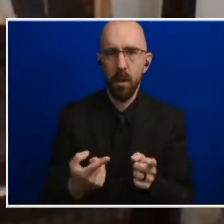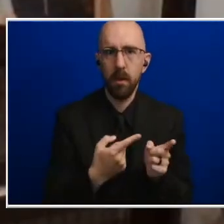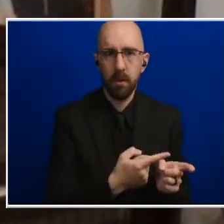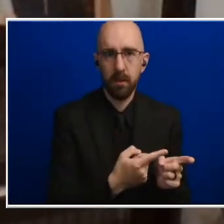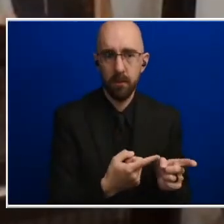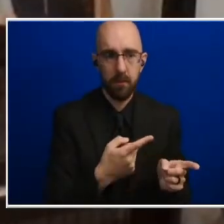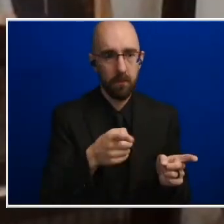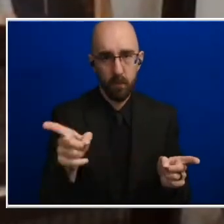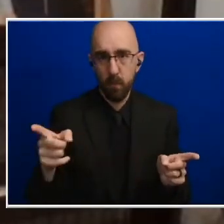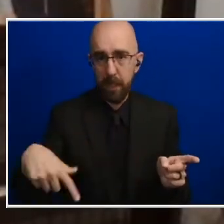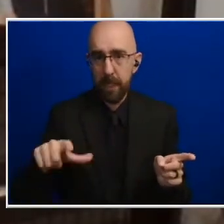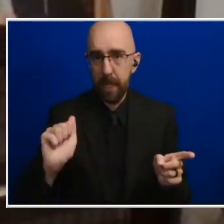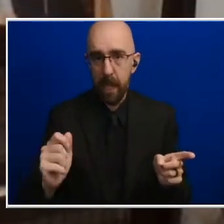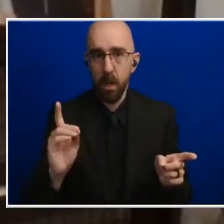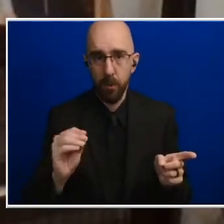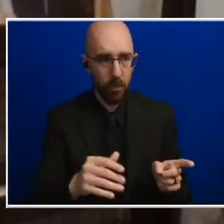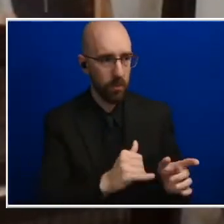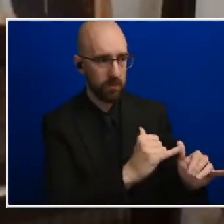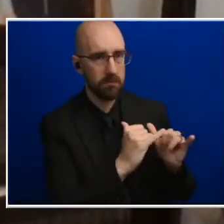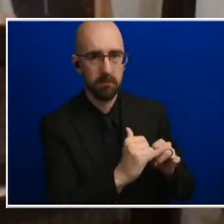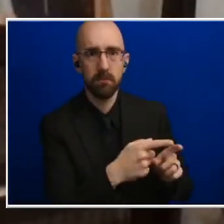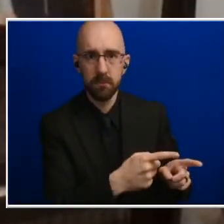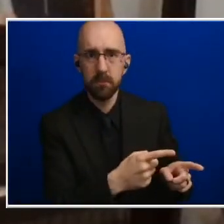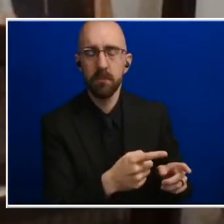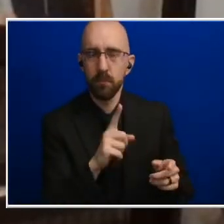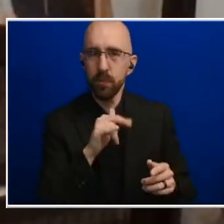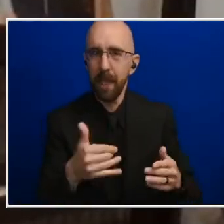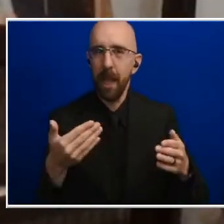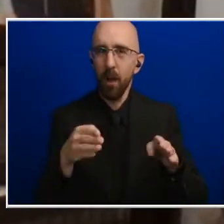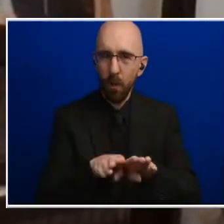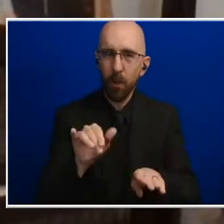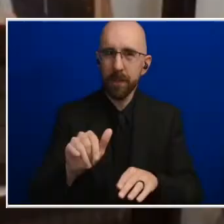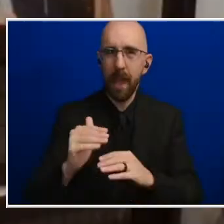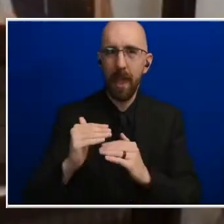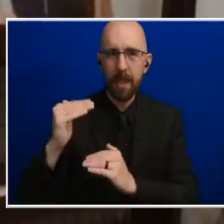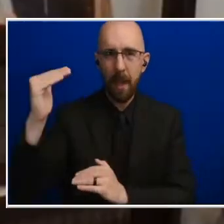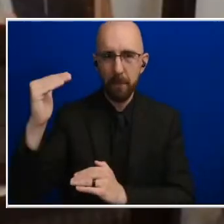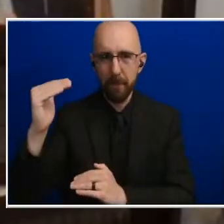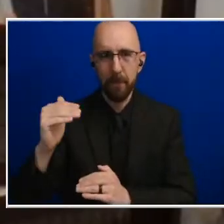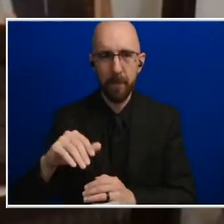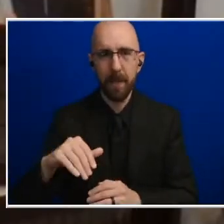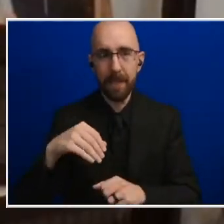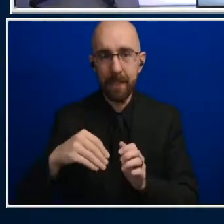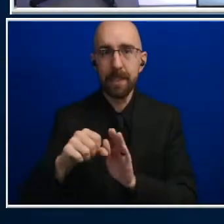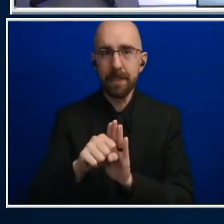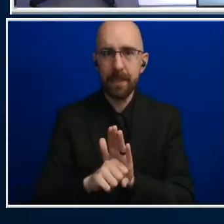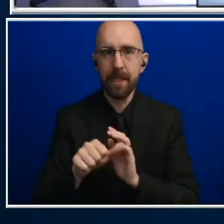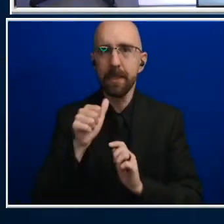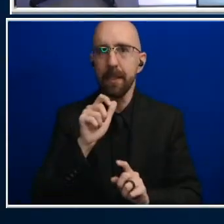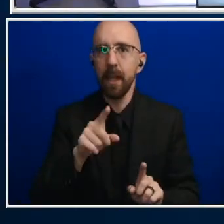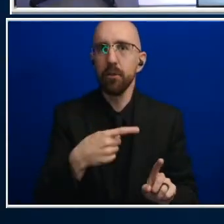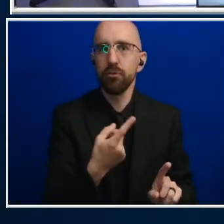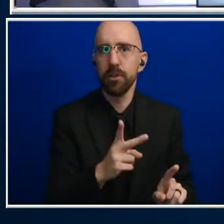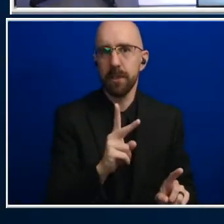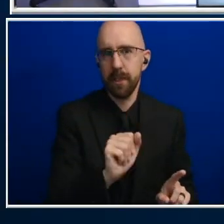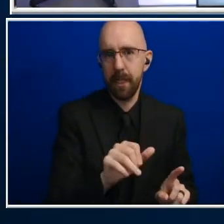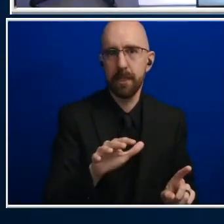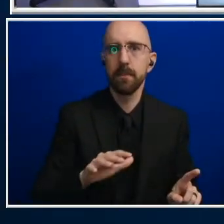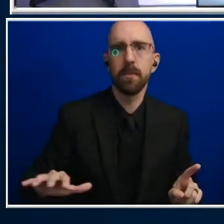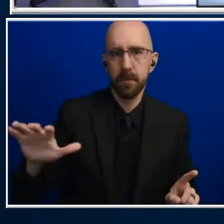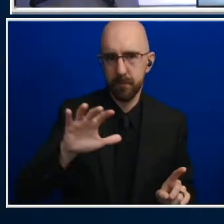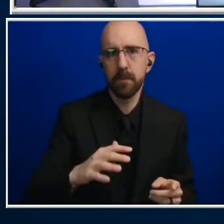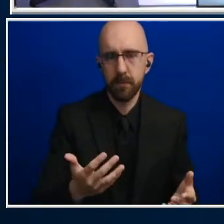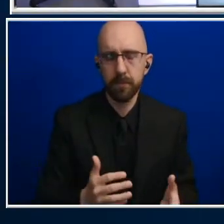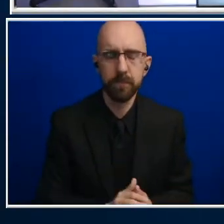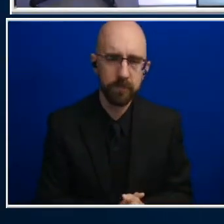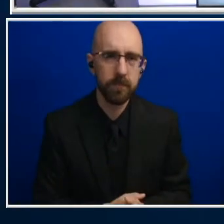do as well to really close the gap in states other than Kansas as well. Right. We mentioned a little bit